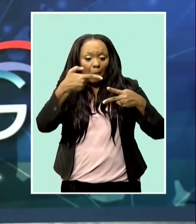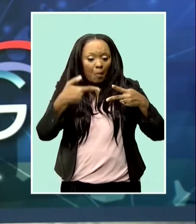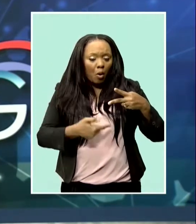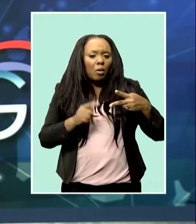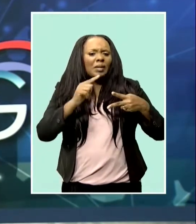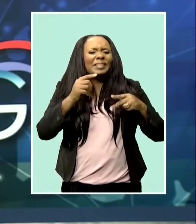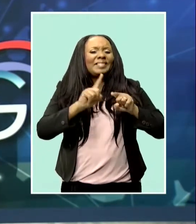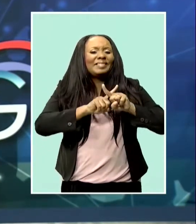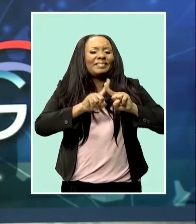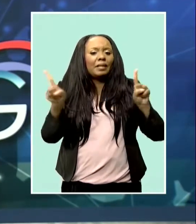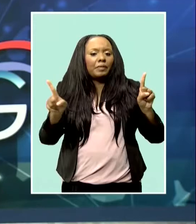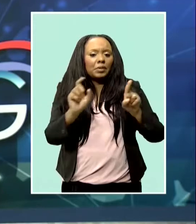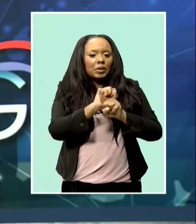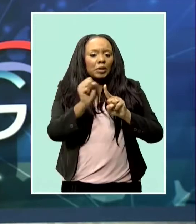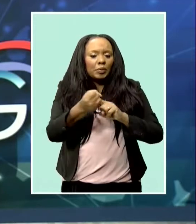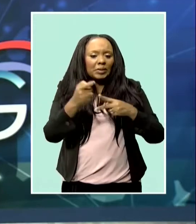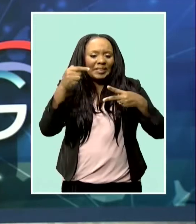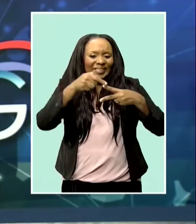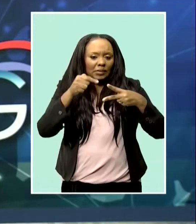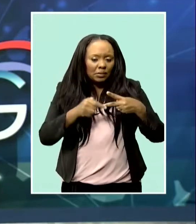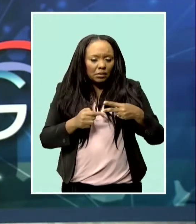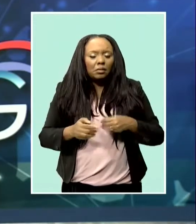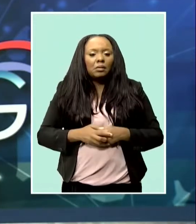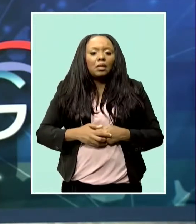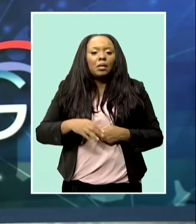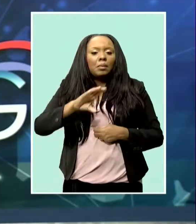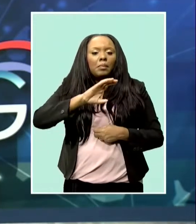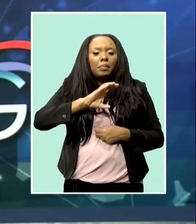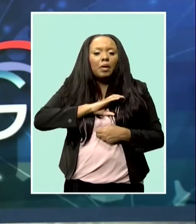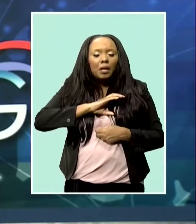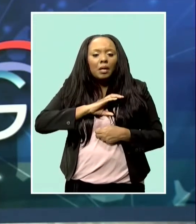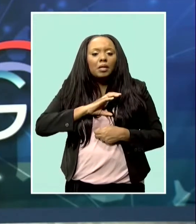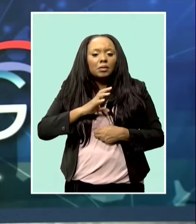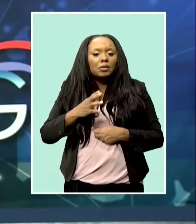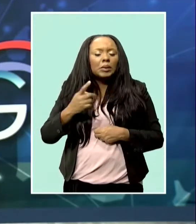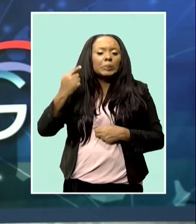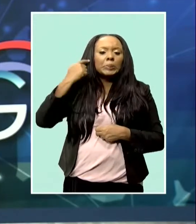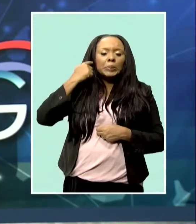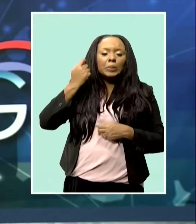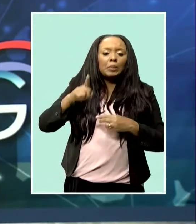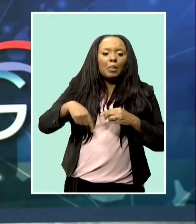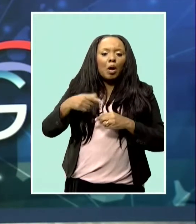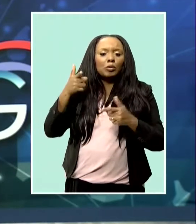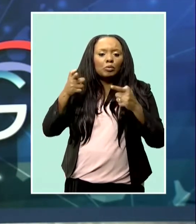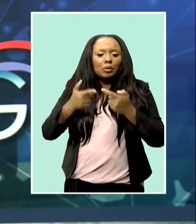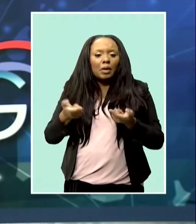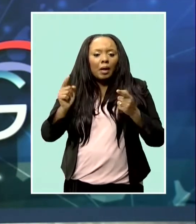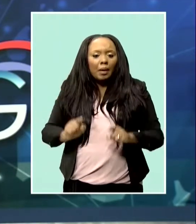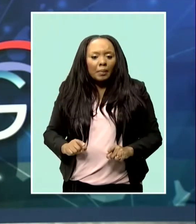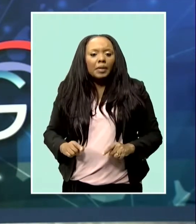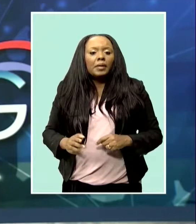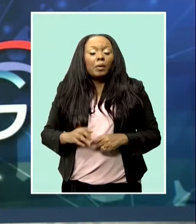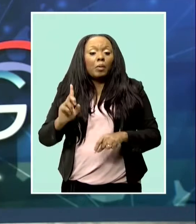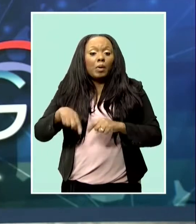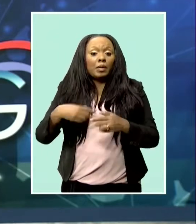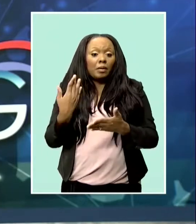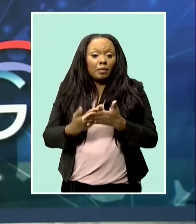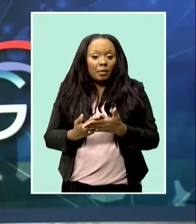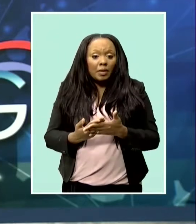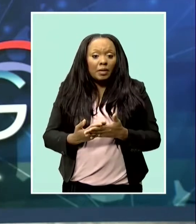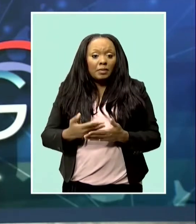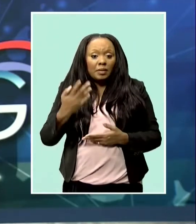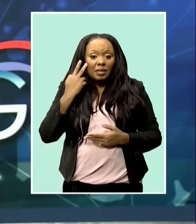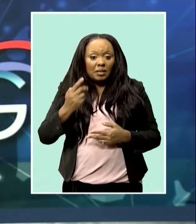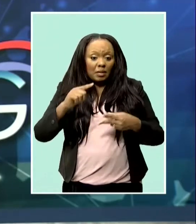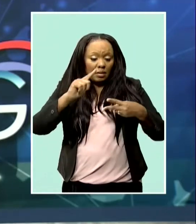Close, Wilde St. Michael. The Barbados Police Service received a report of a shooting in an alleyway, and on arrival, they learned a